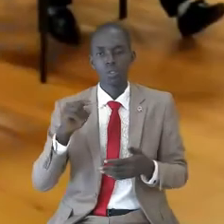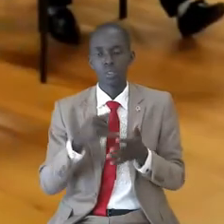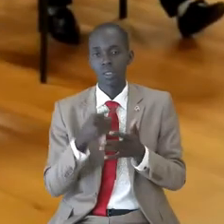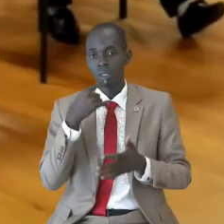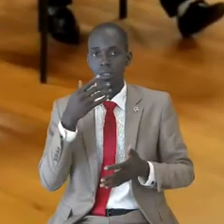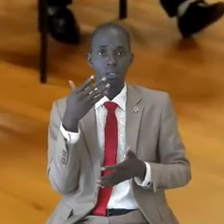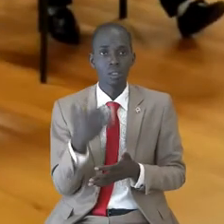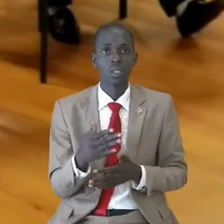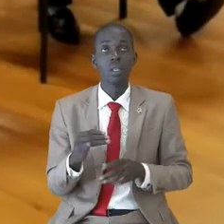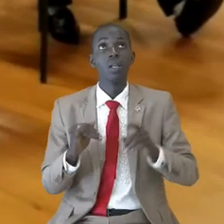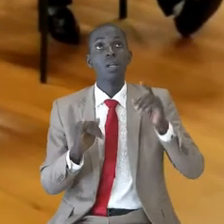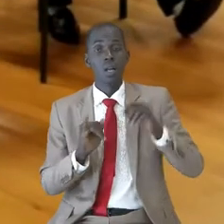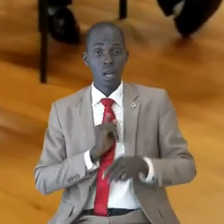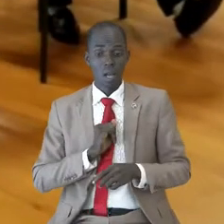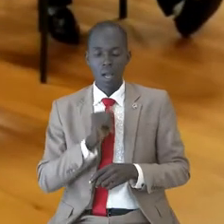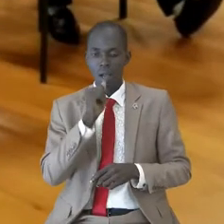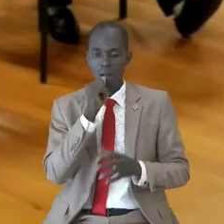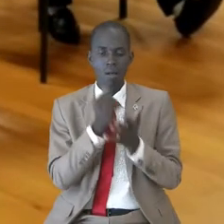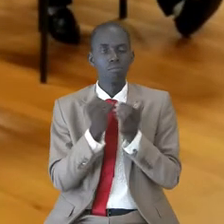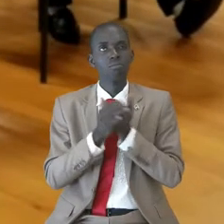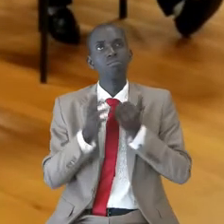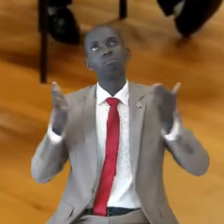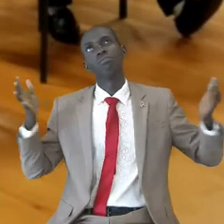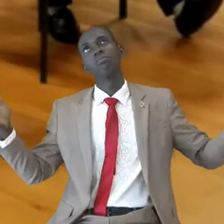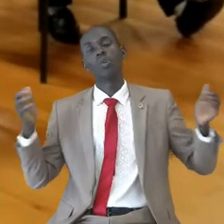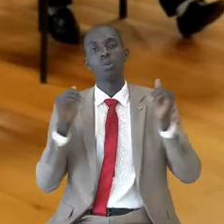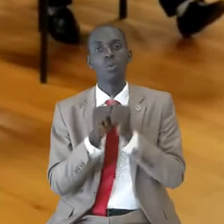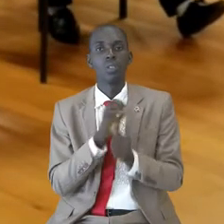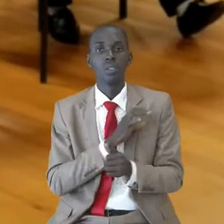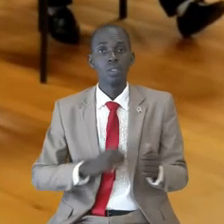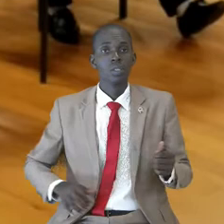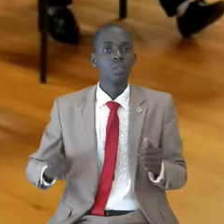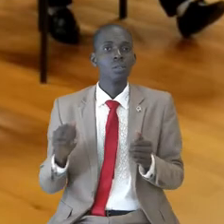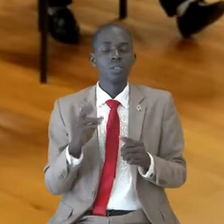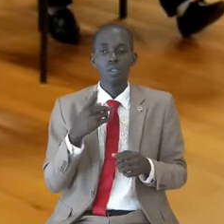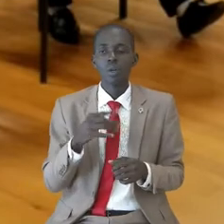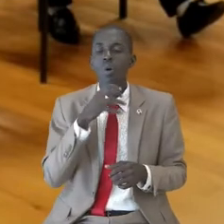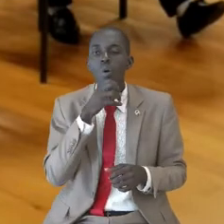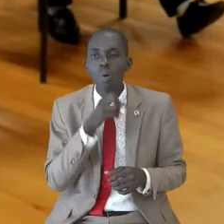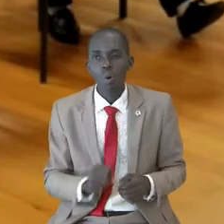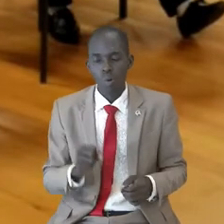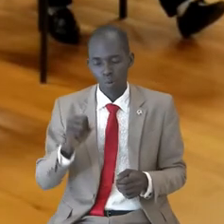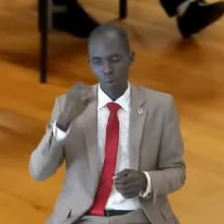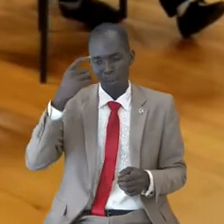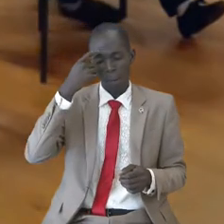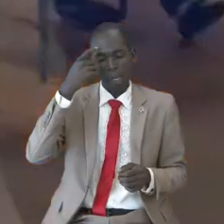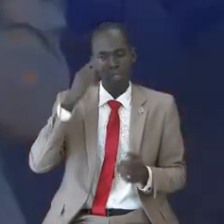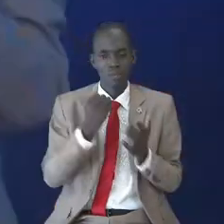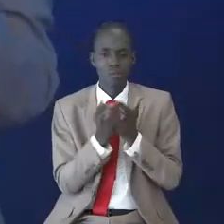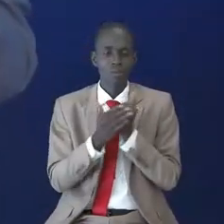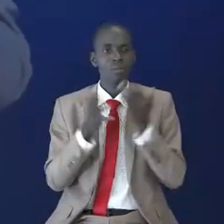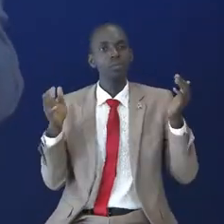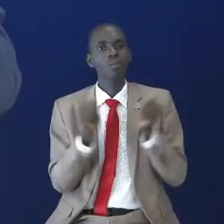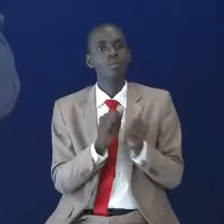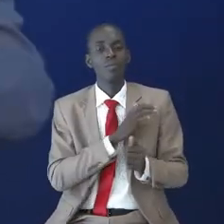20, I am crucified with Christ. The old man crucified with Christ. The